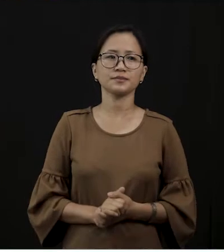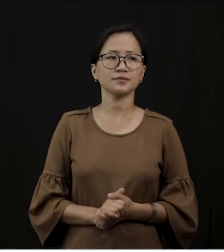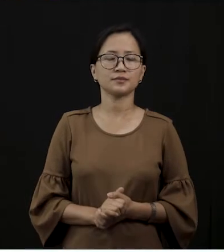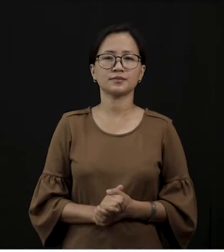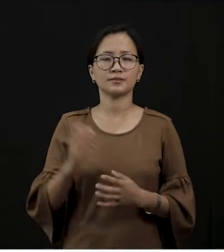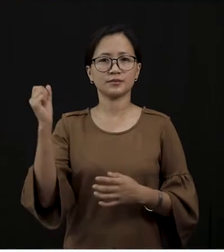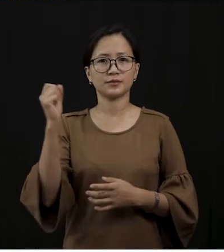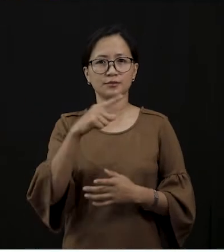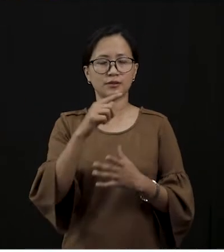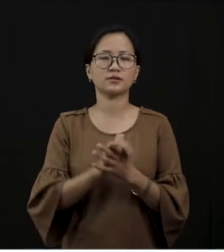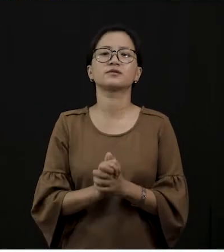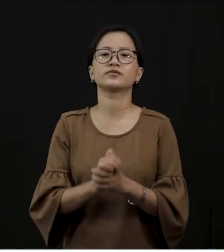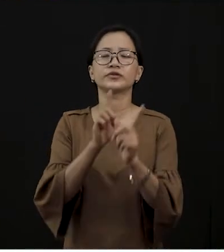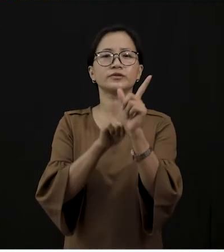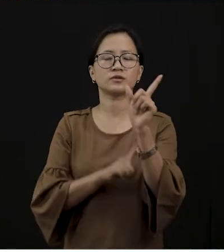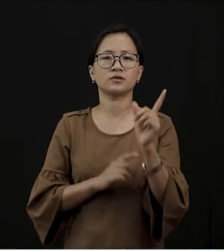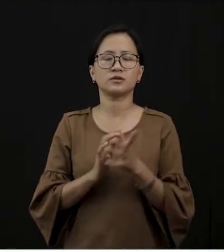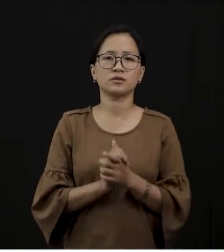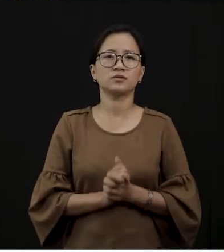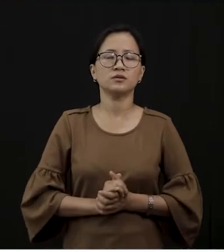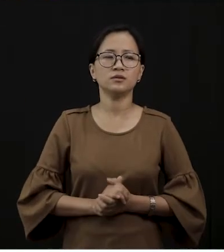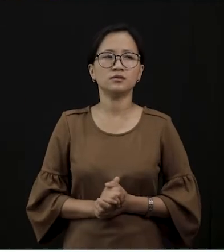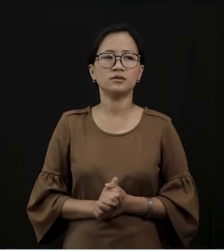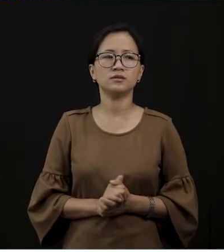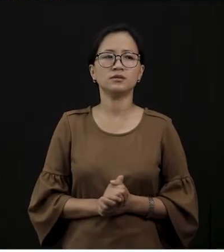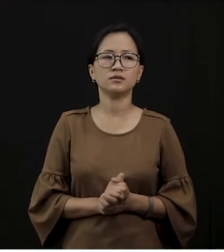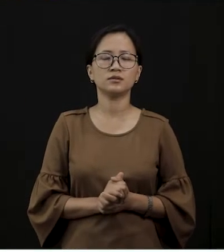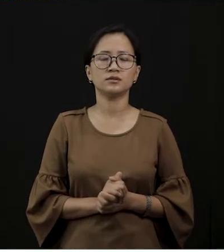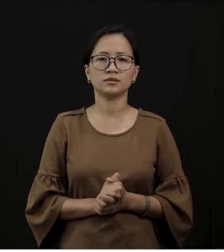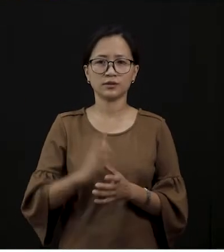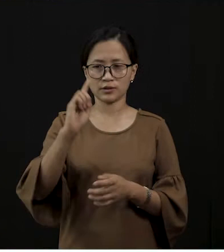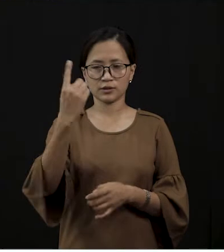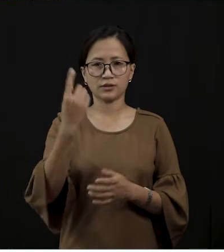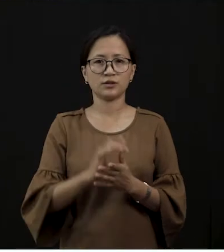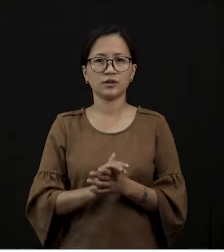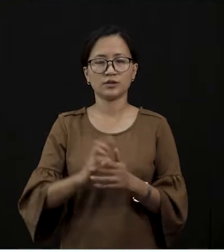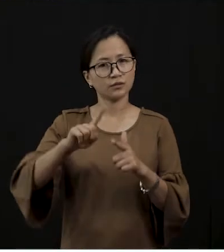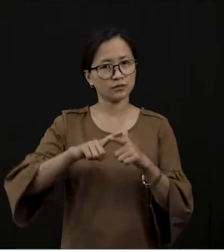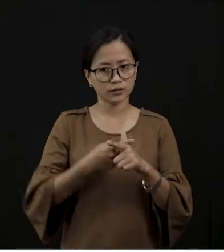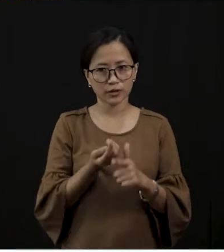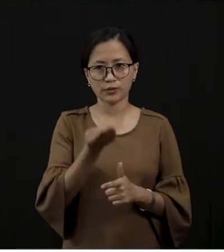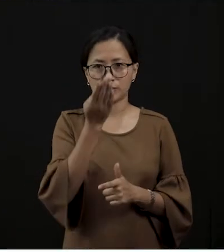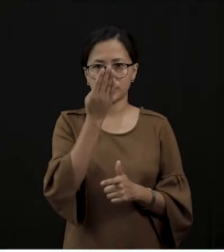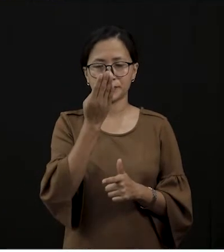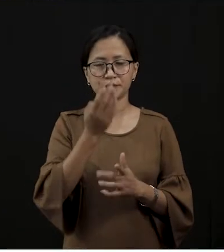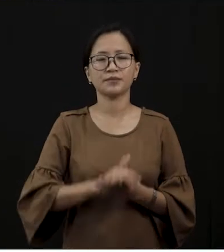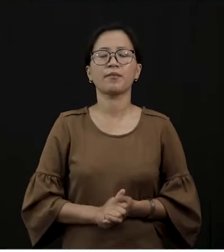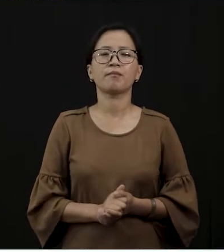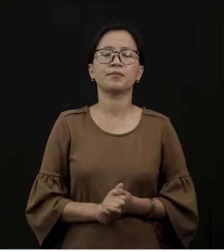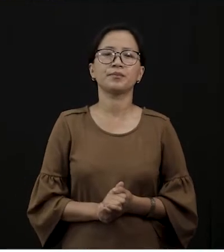months of the year. What are the months of a year? Yes. First one, January.